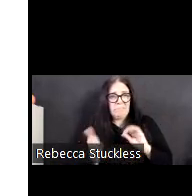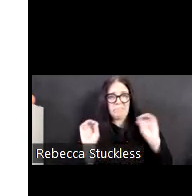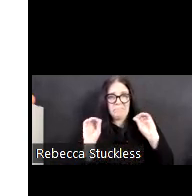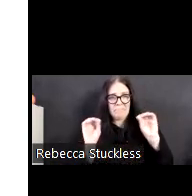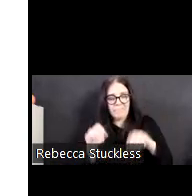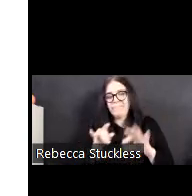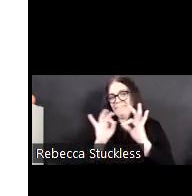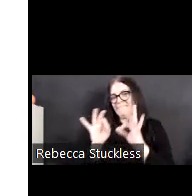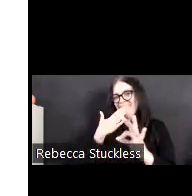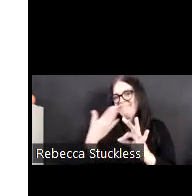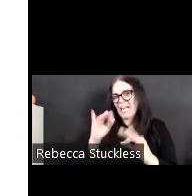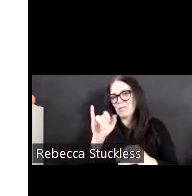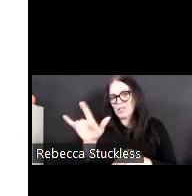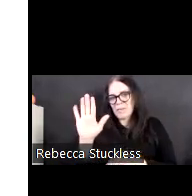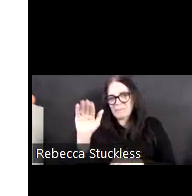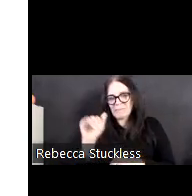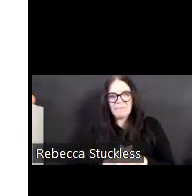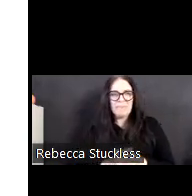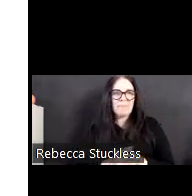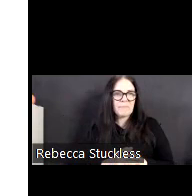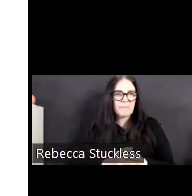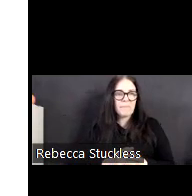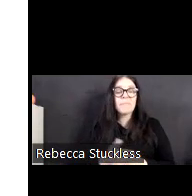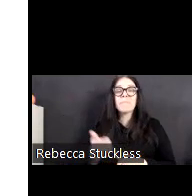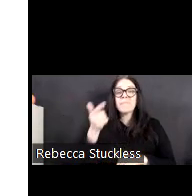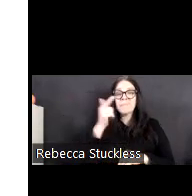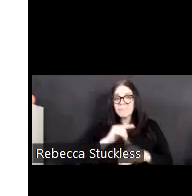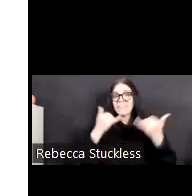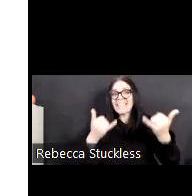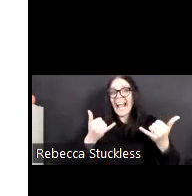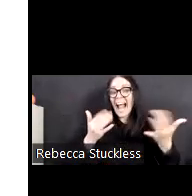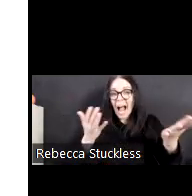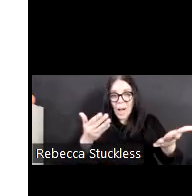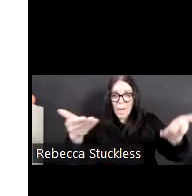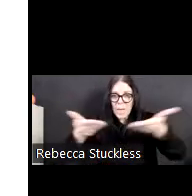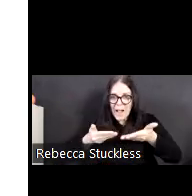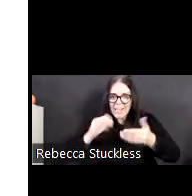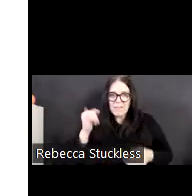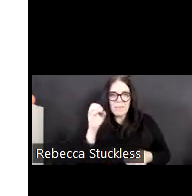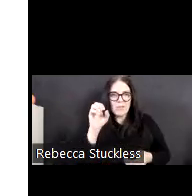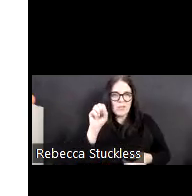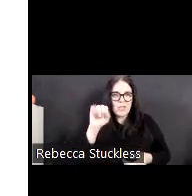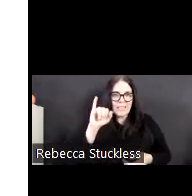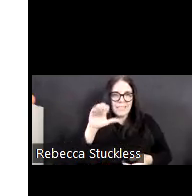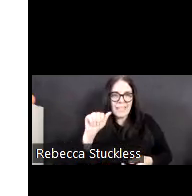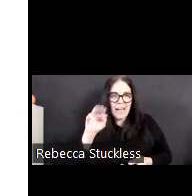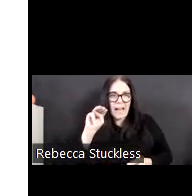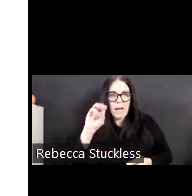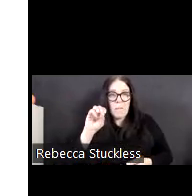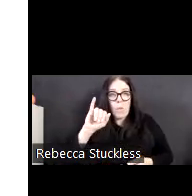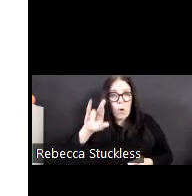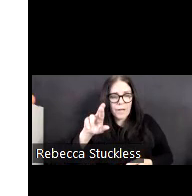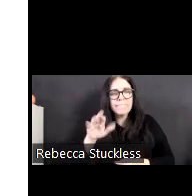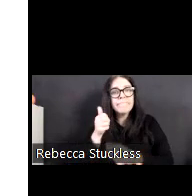Thank you. Thank I you. appreciate it. All right, now please help me welcome Jessica Moore. Jessica is